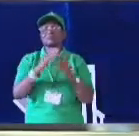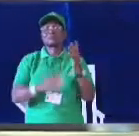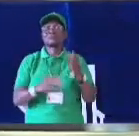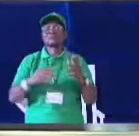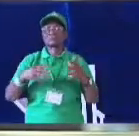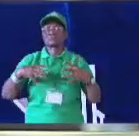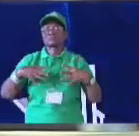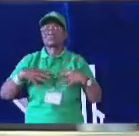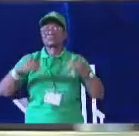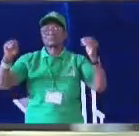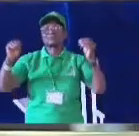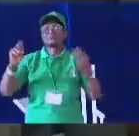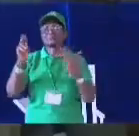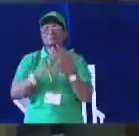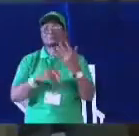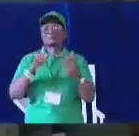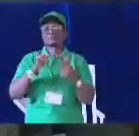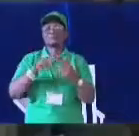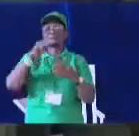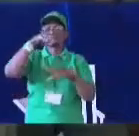Go ahead, talk to the Lord.